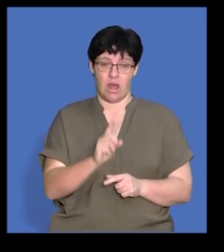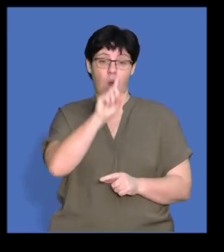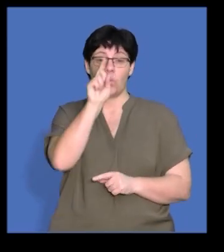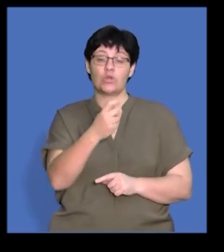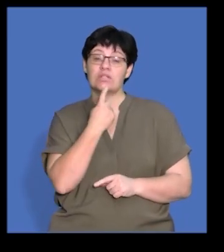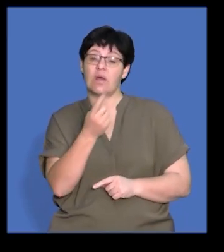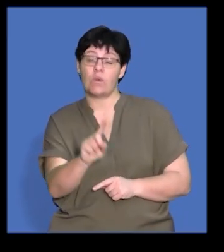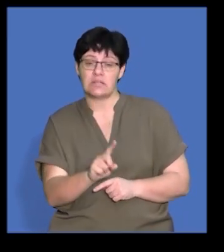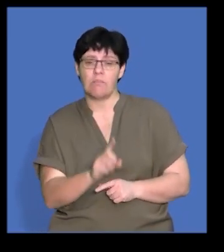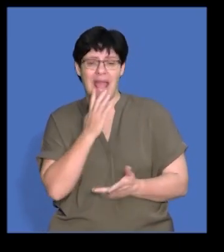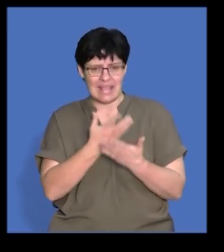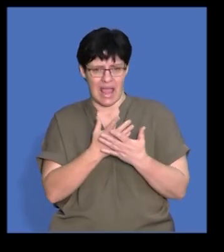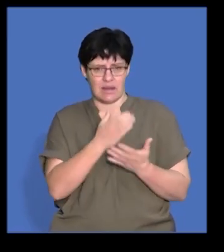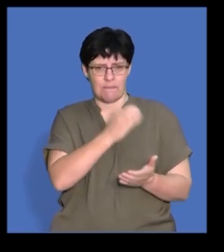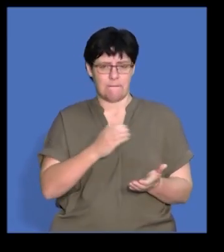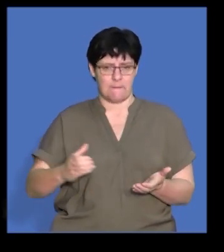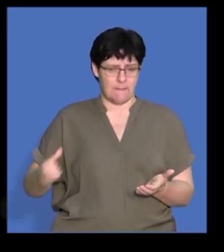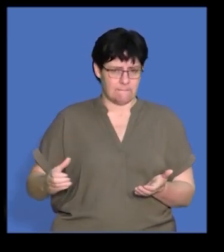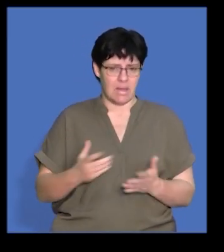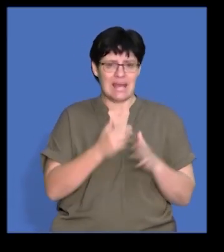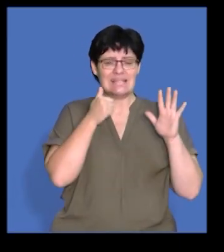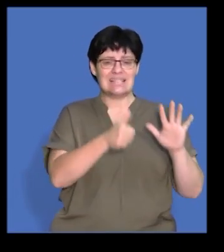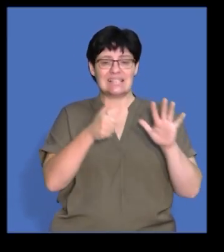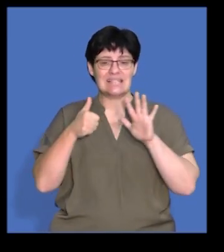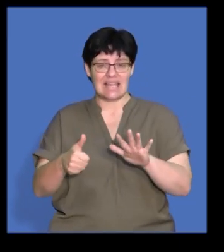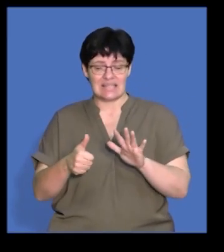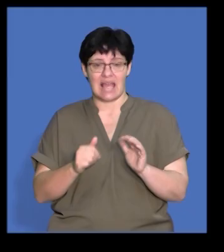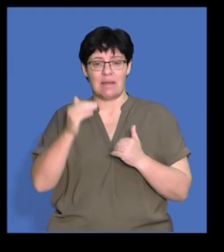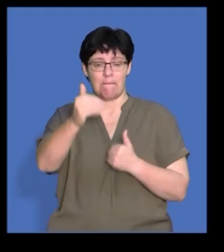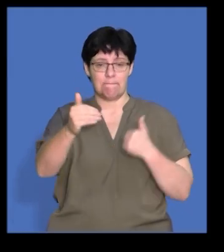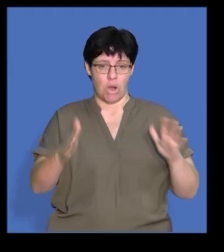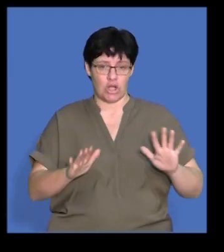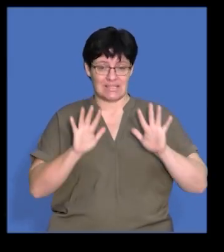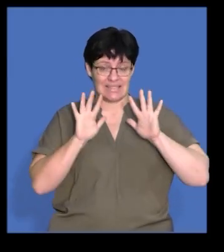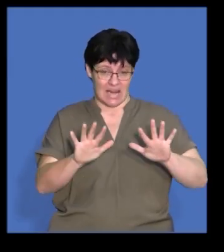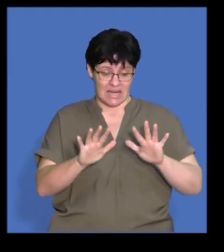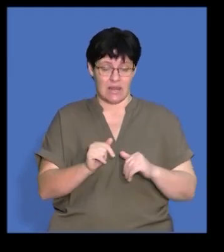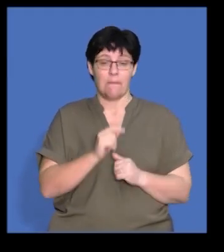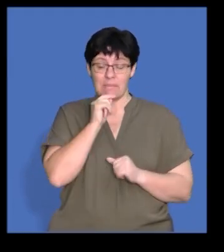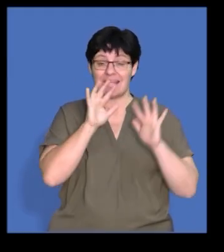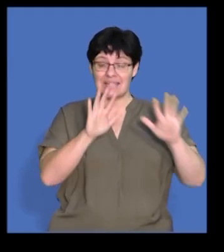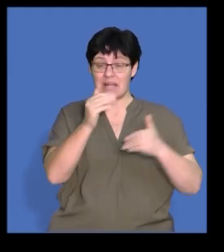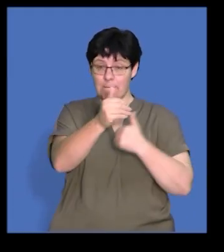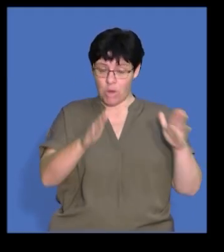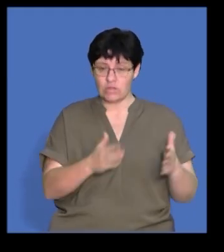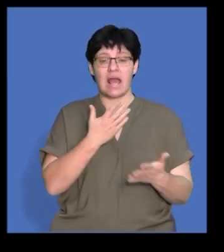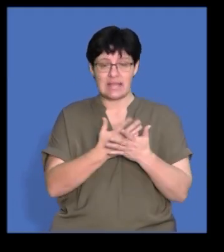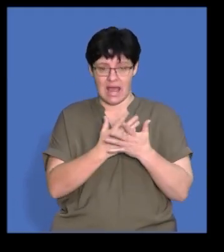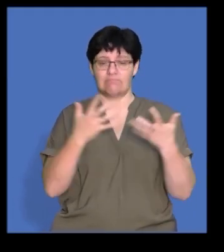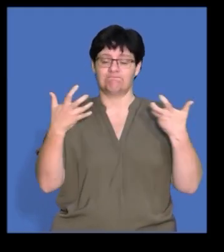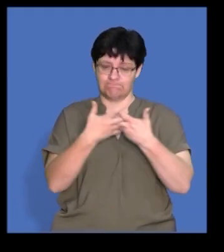said, can we fit in 66 mugs in 10 boxes? So in 10 boxes, I can fit